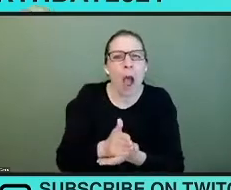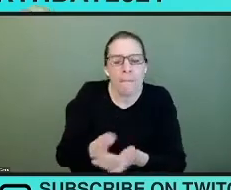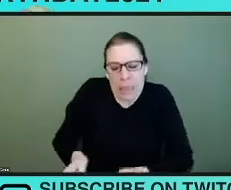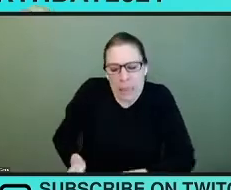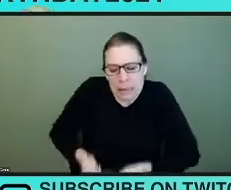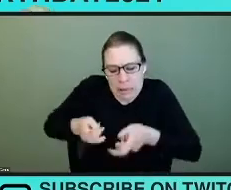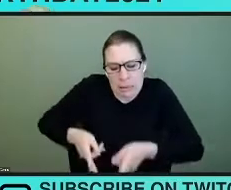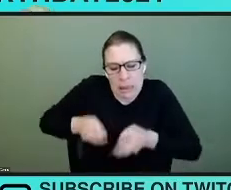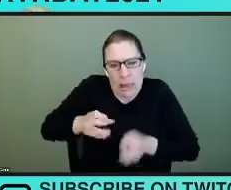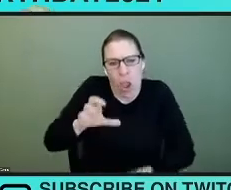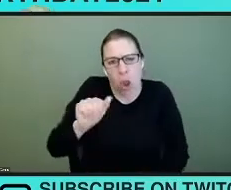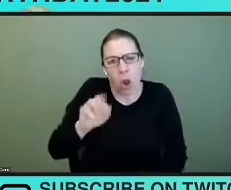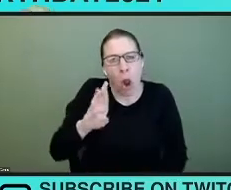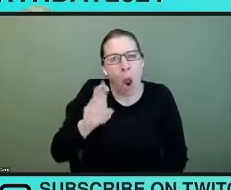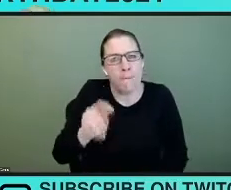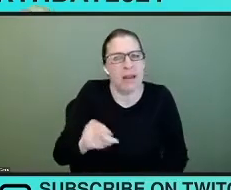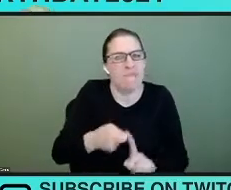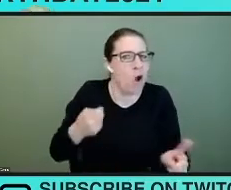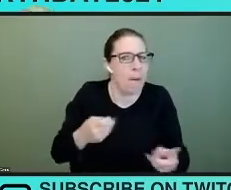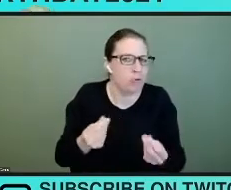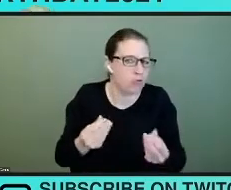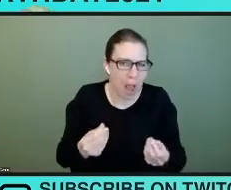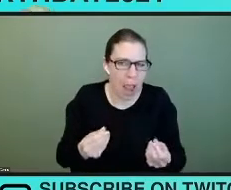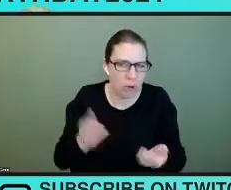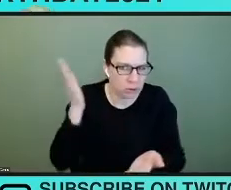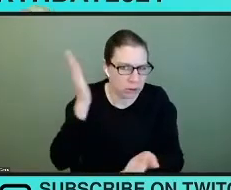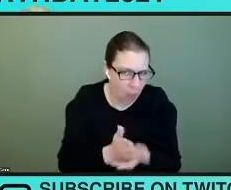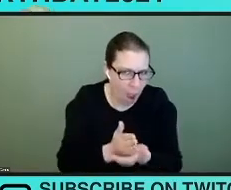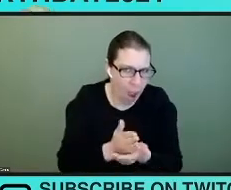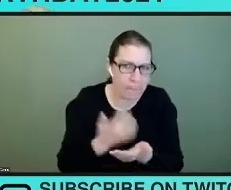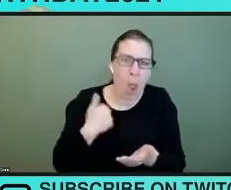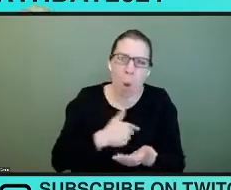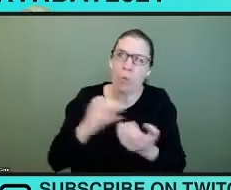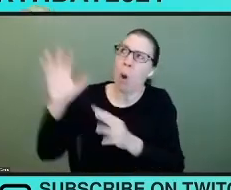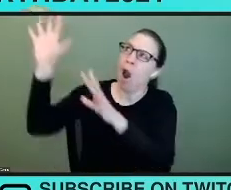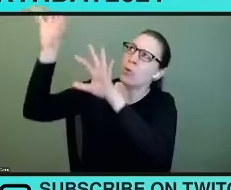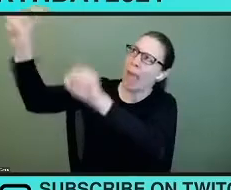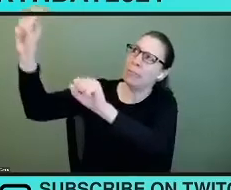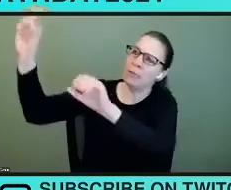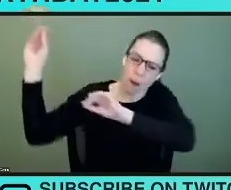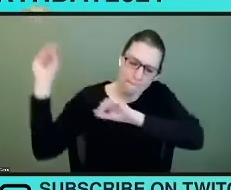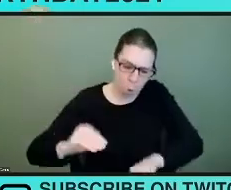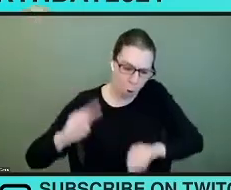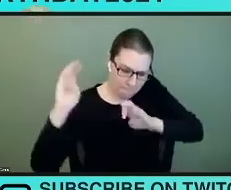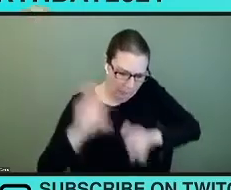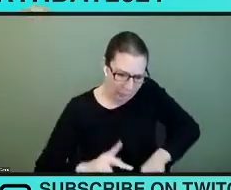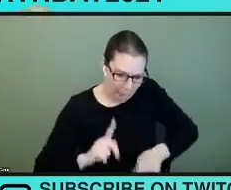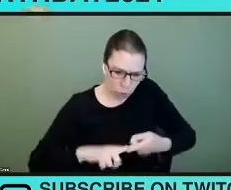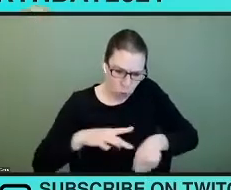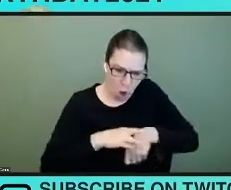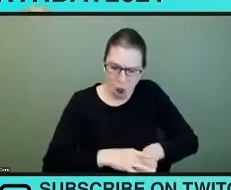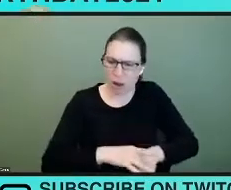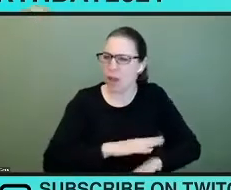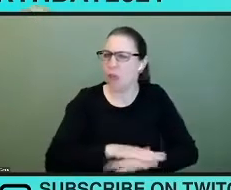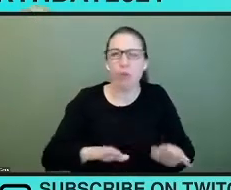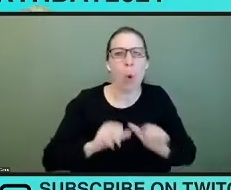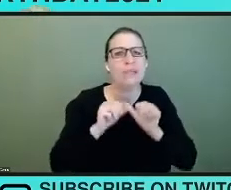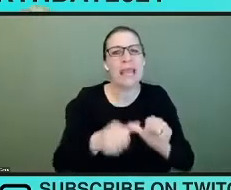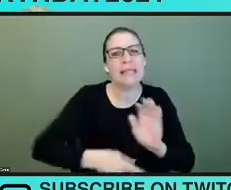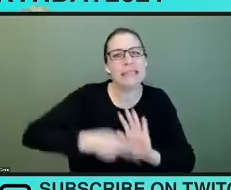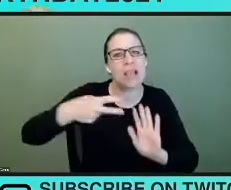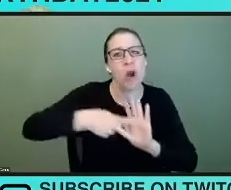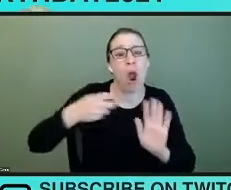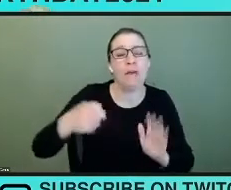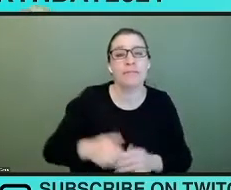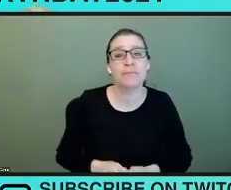not taking anything positive direction, which means that if you look around your room, it'll be very difficult for you to find anything